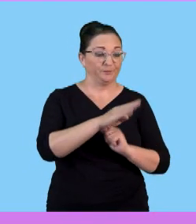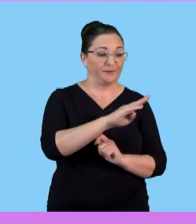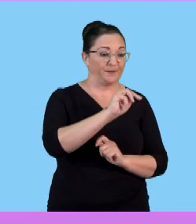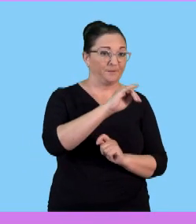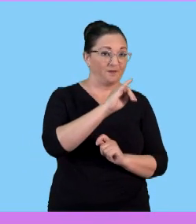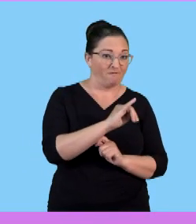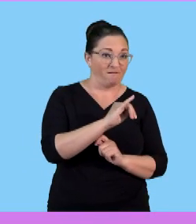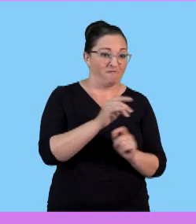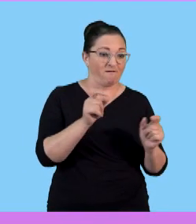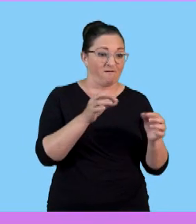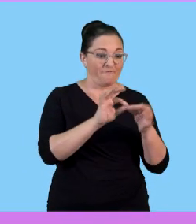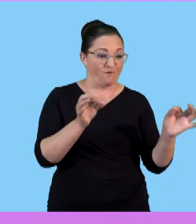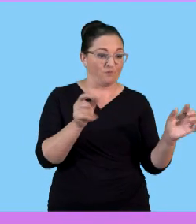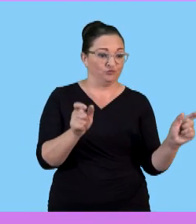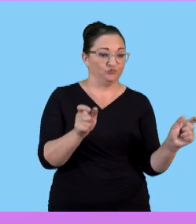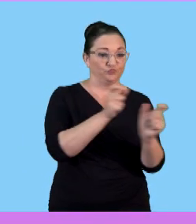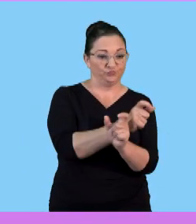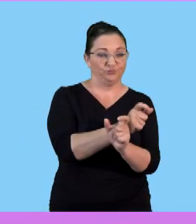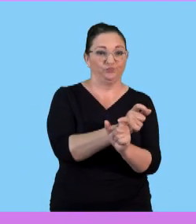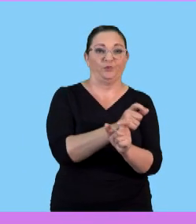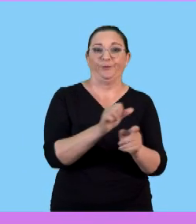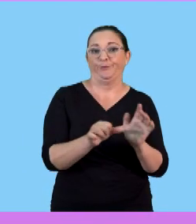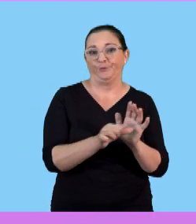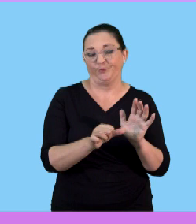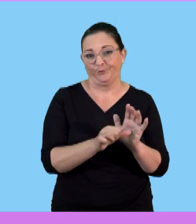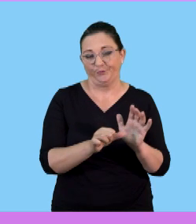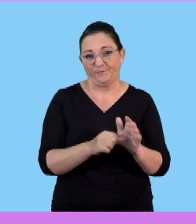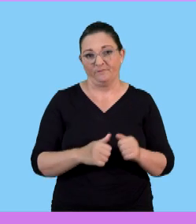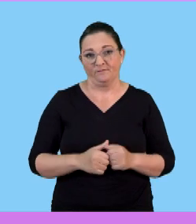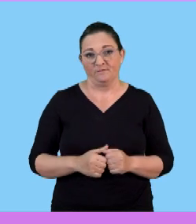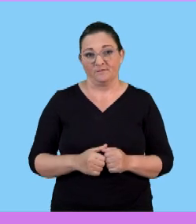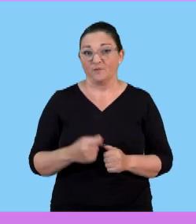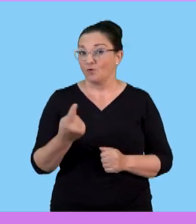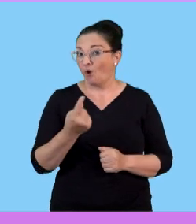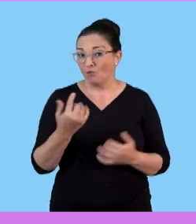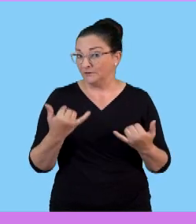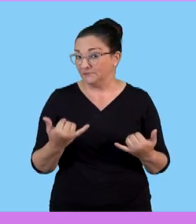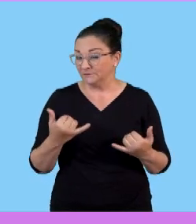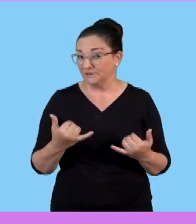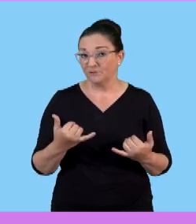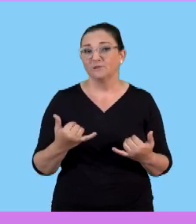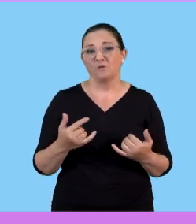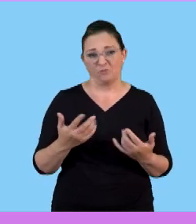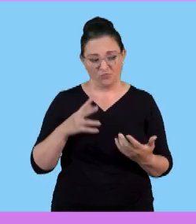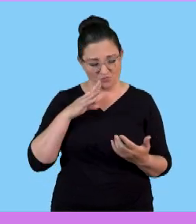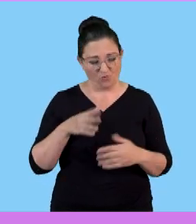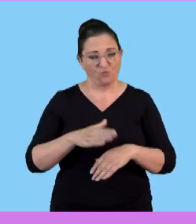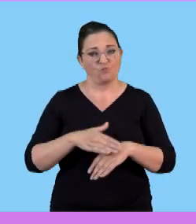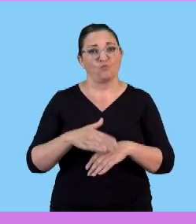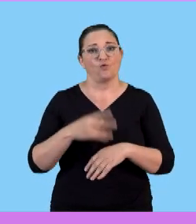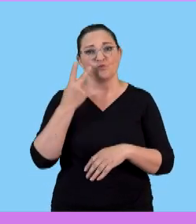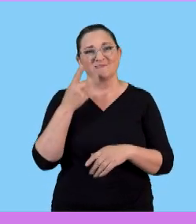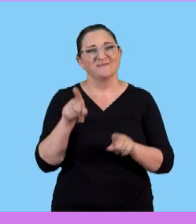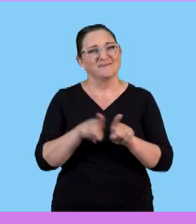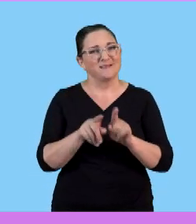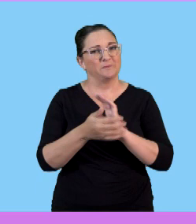subject of the BMI formula. Guys, very important, right? Not only with this topic, but you'll come across